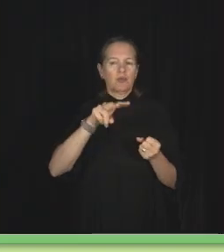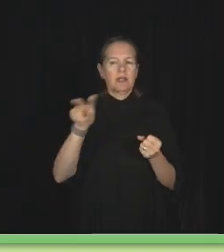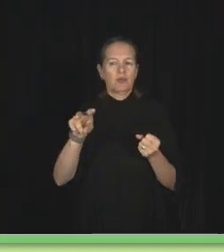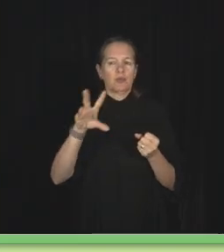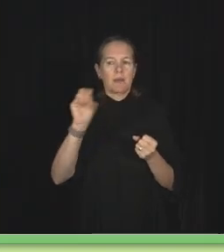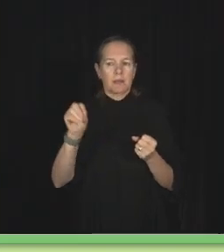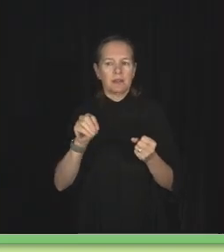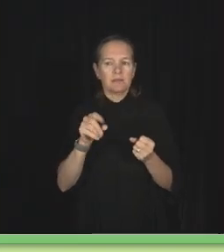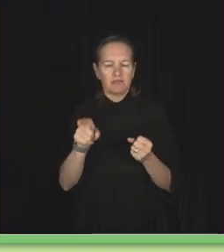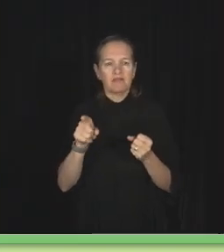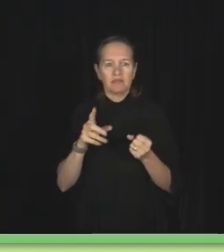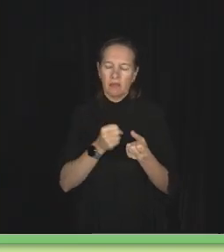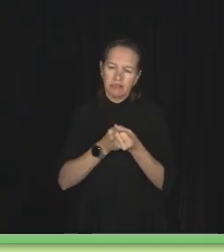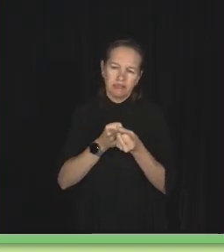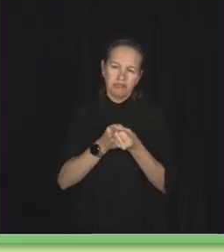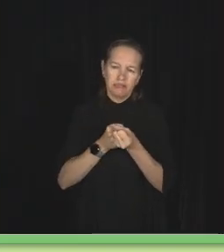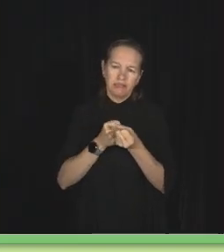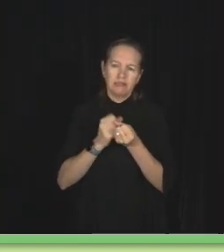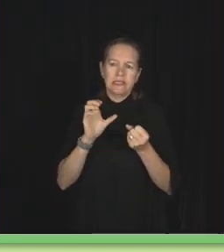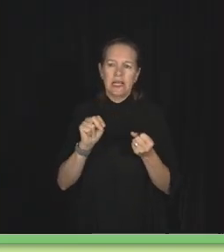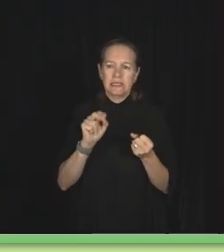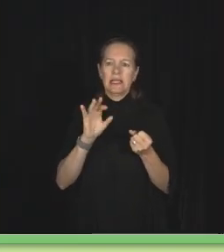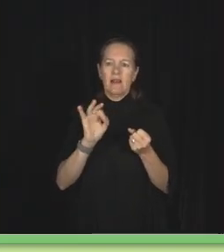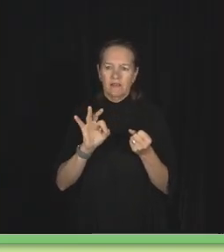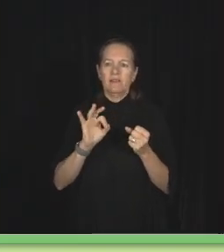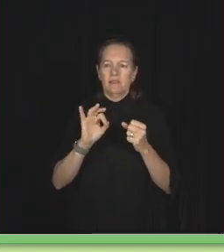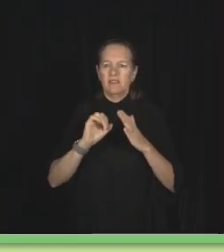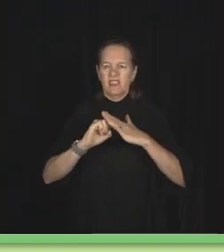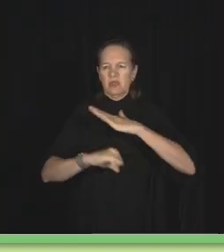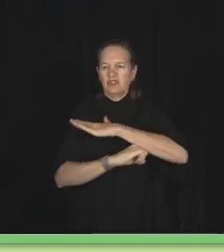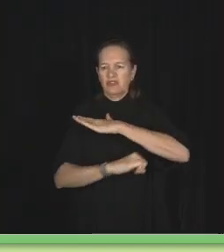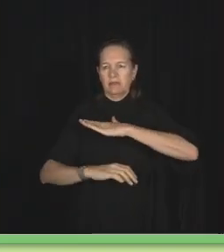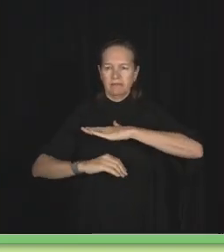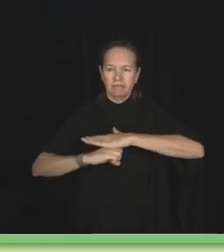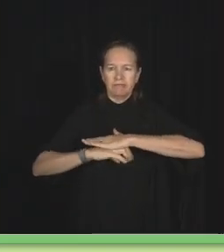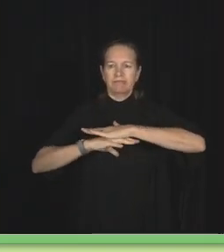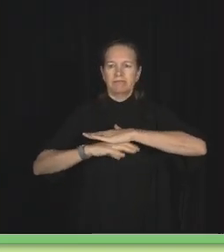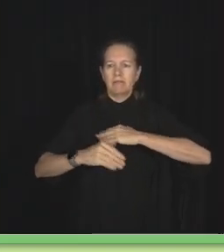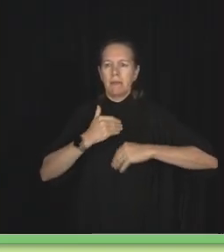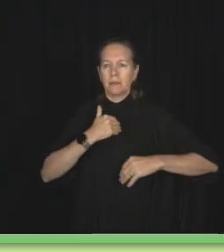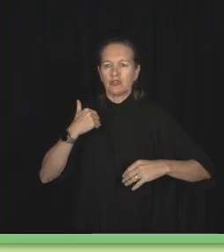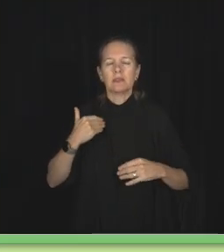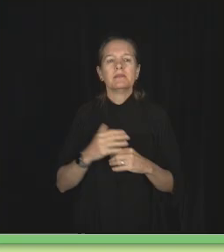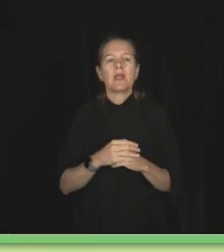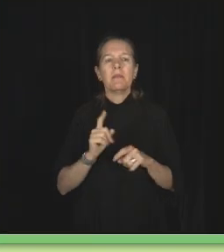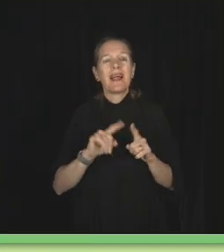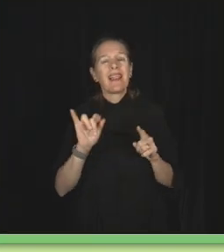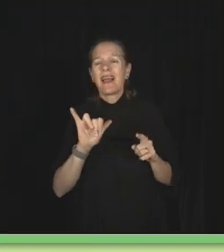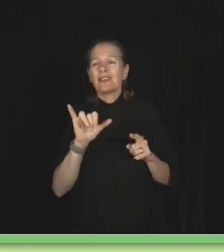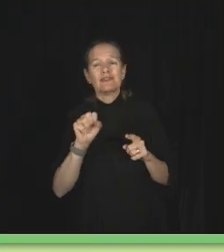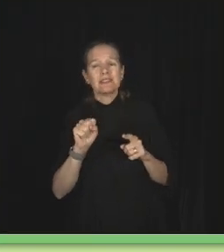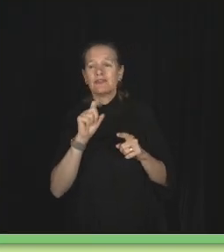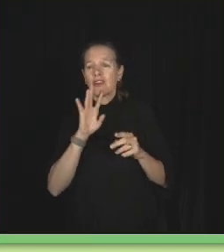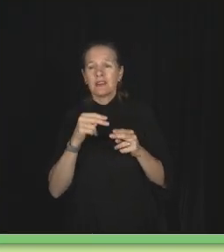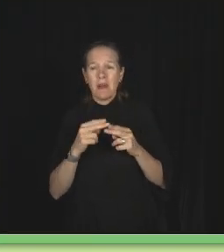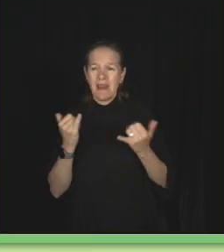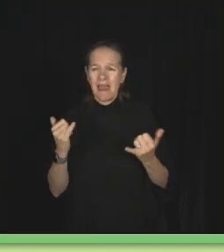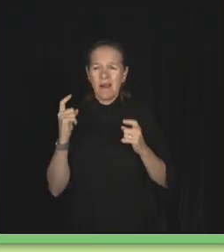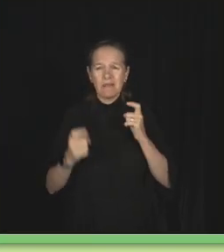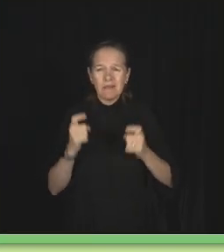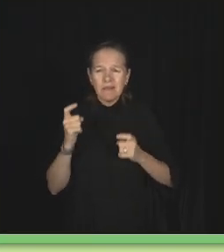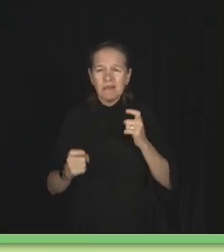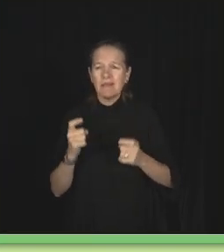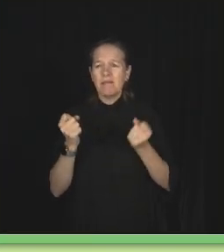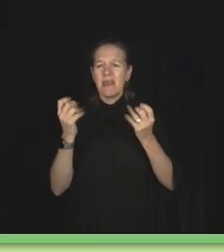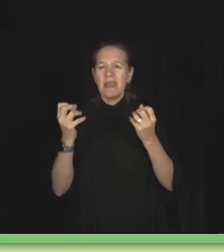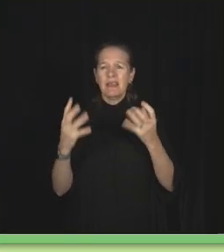that were founding members of the CNCF. But just like Chris has talked about with the growth of contributors and the number of projects,